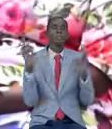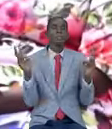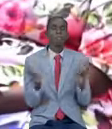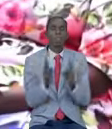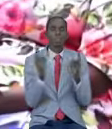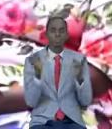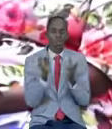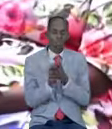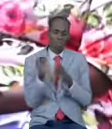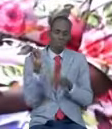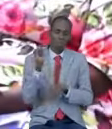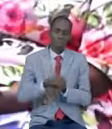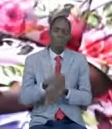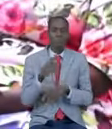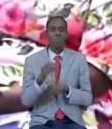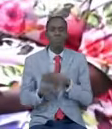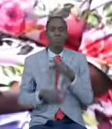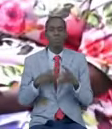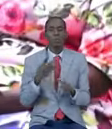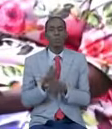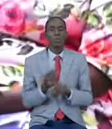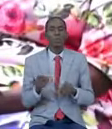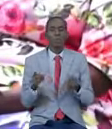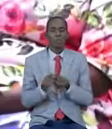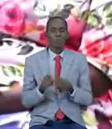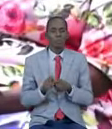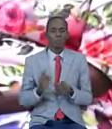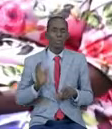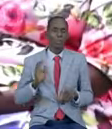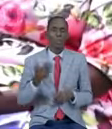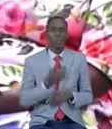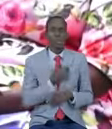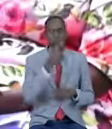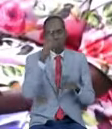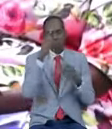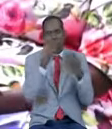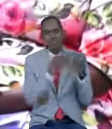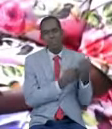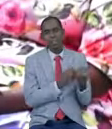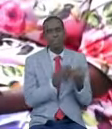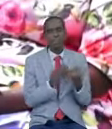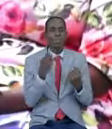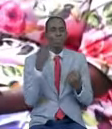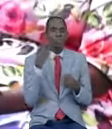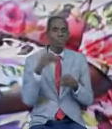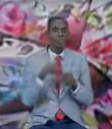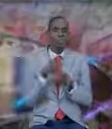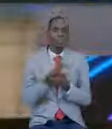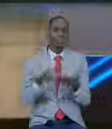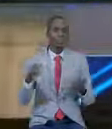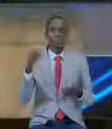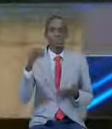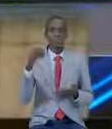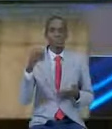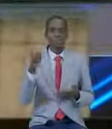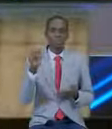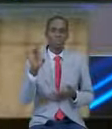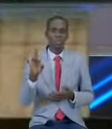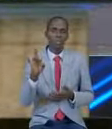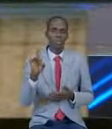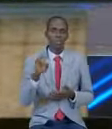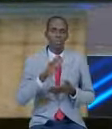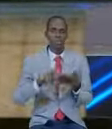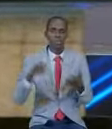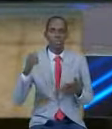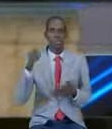that overcometh the world, even our faith. Verse 18. In verse